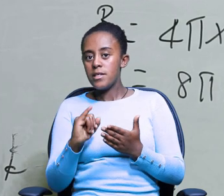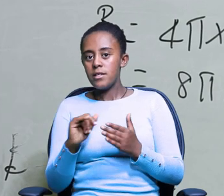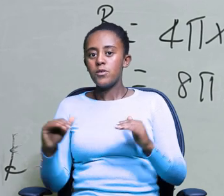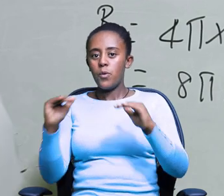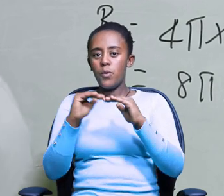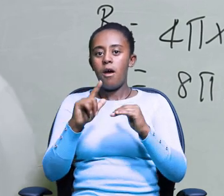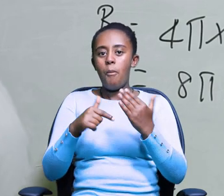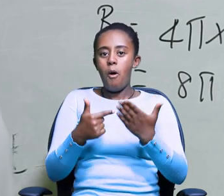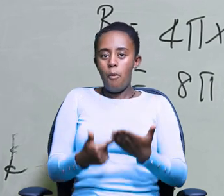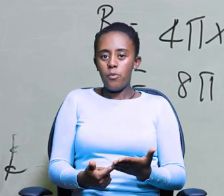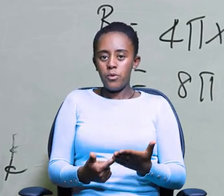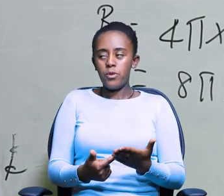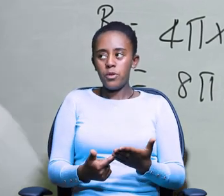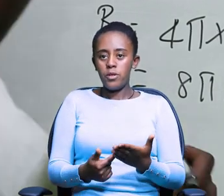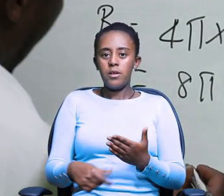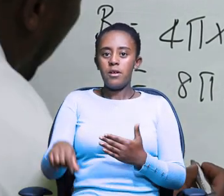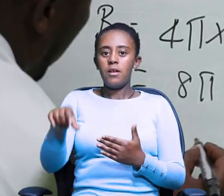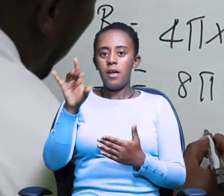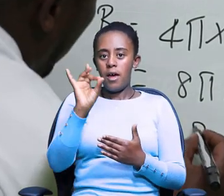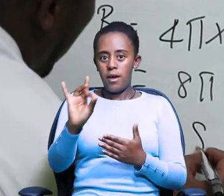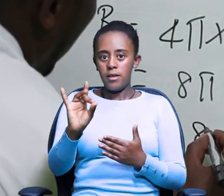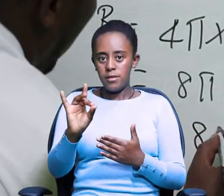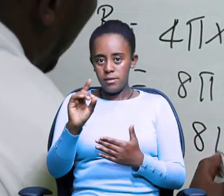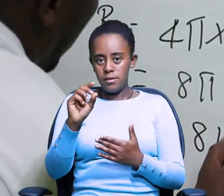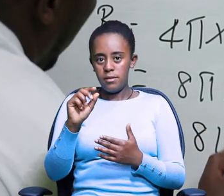to about 8 pi